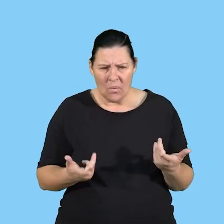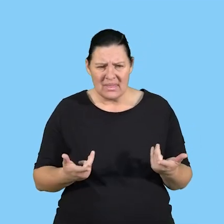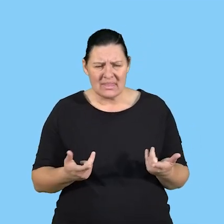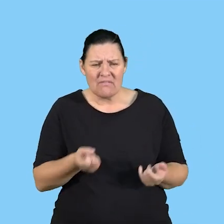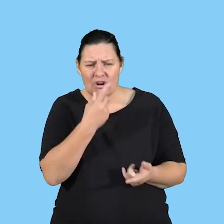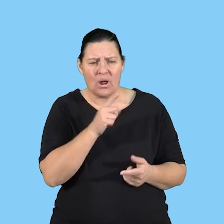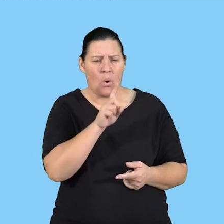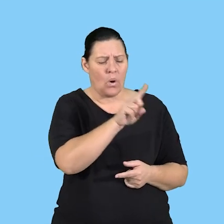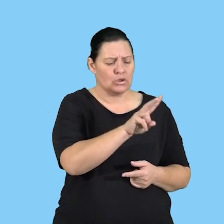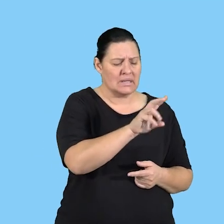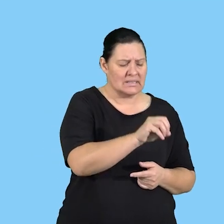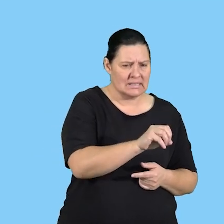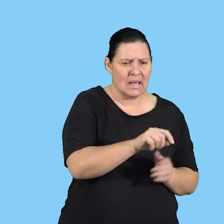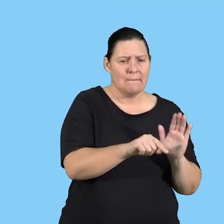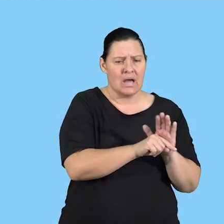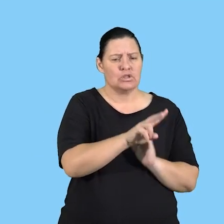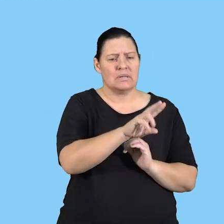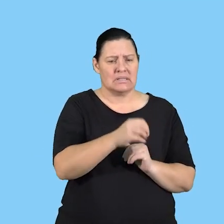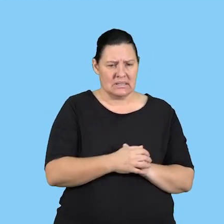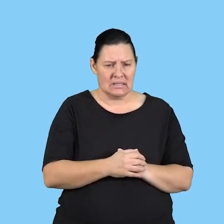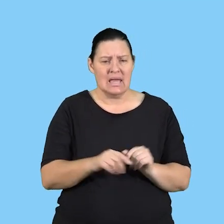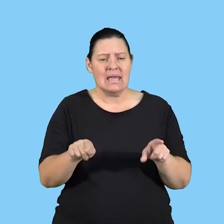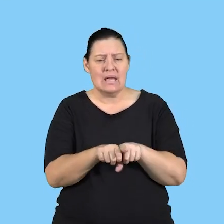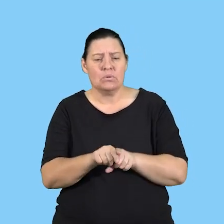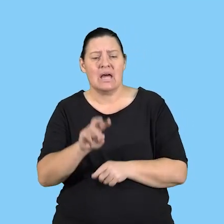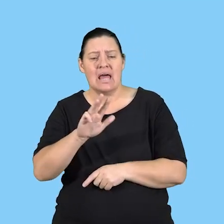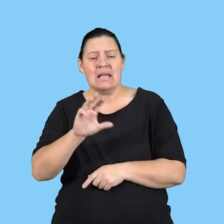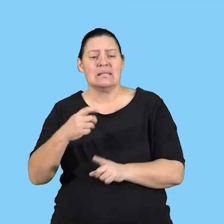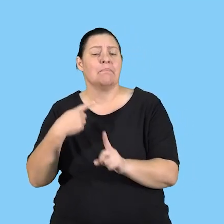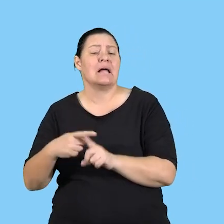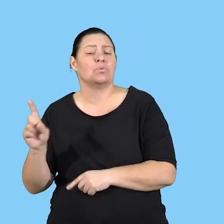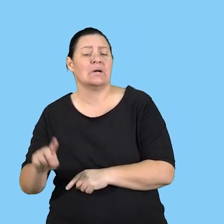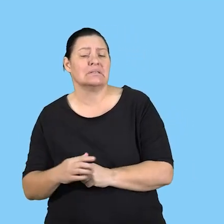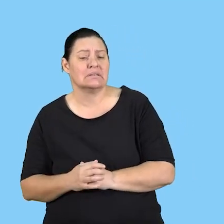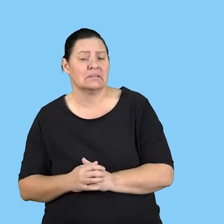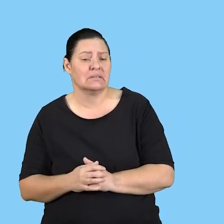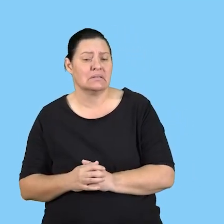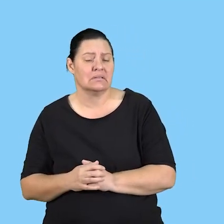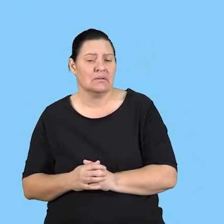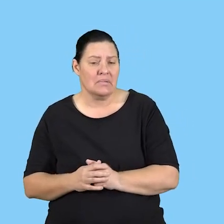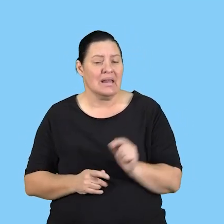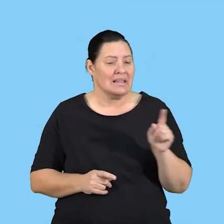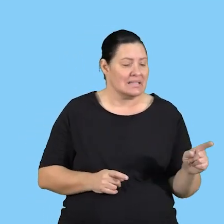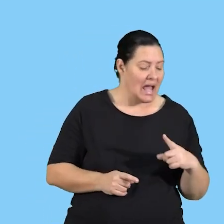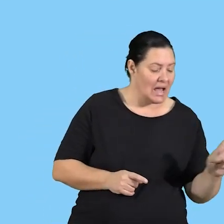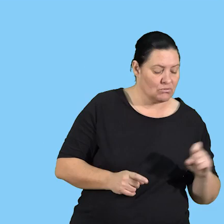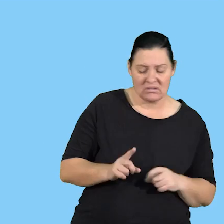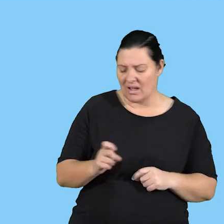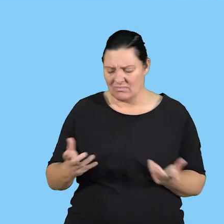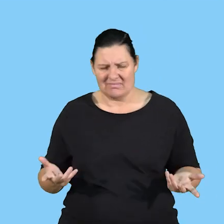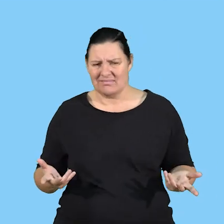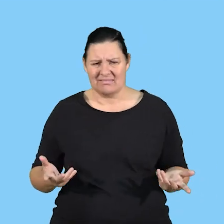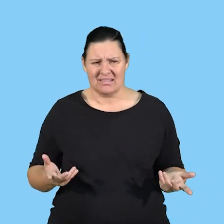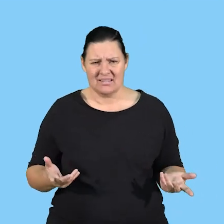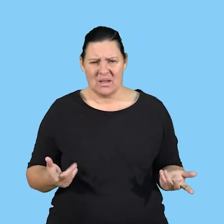numbers. 120 minus 20 is equal to 90 plus what? Make the sides equal. This starts